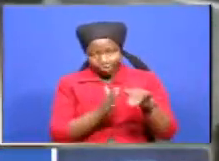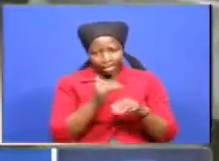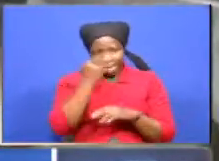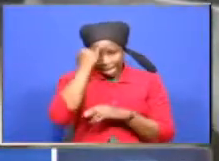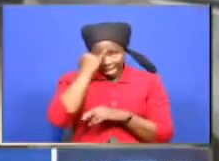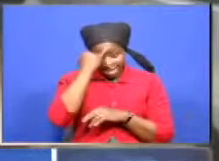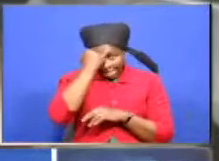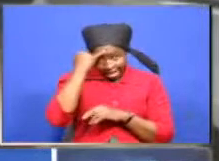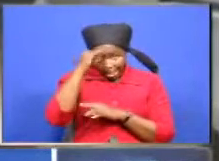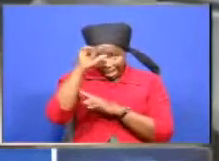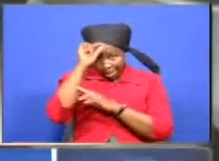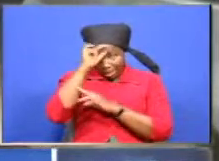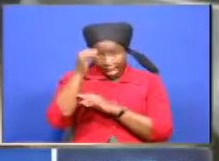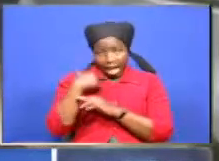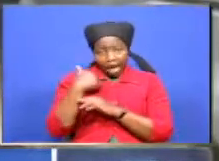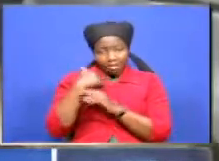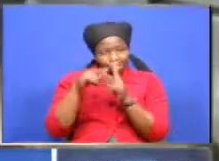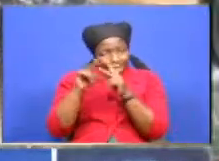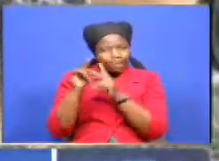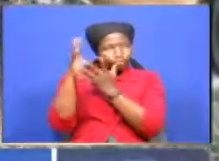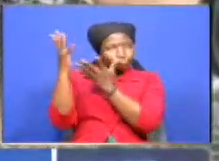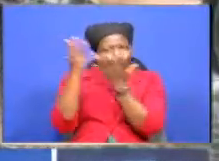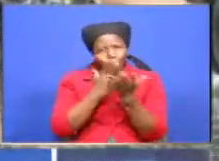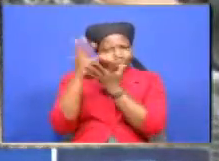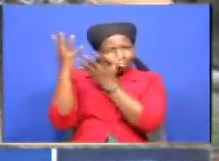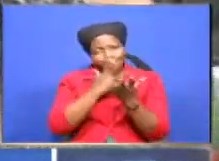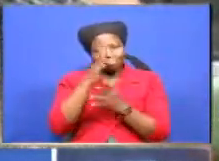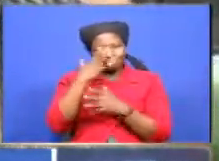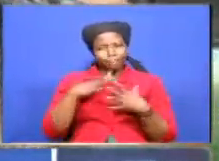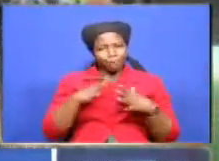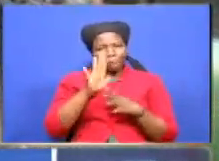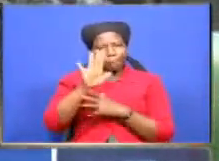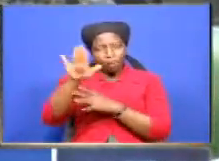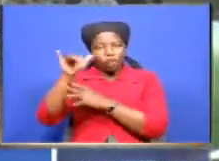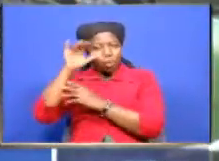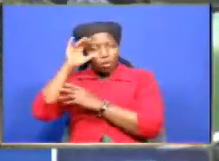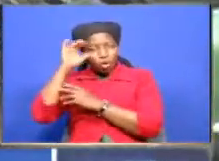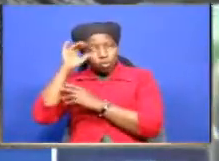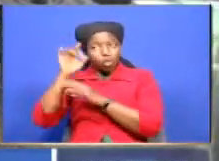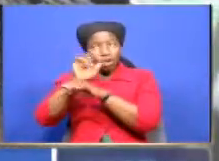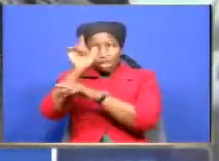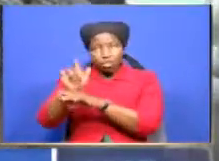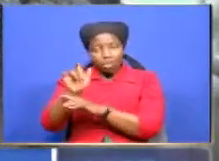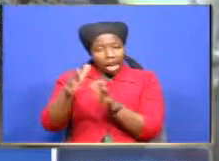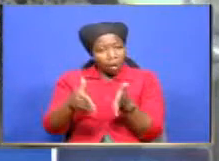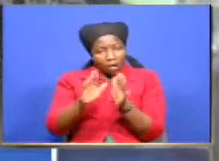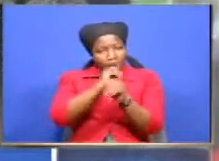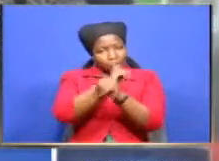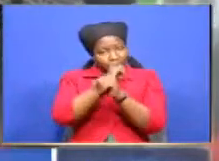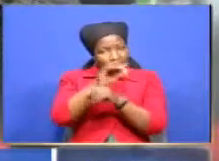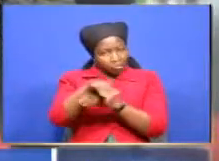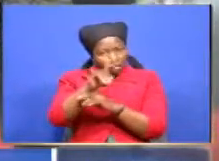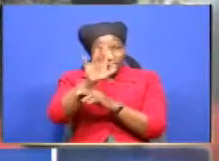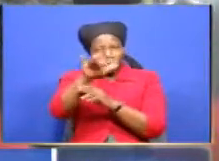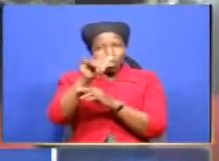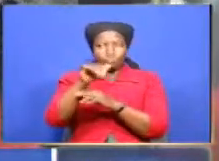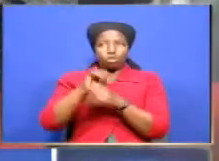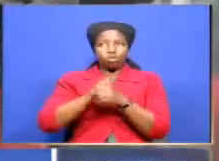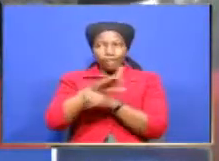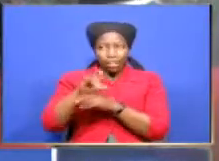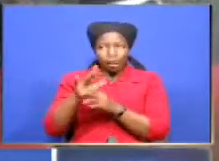has started evacuating its citizens from the coastal region as a way of protecting them against COVID-19. More